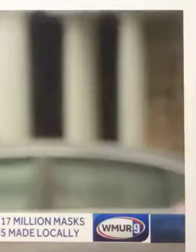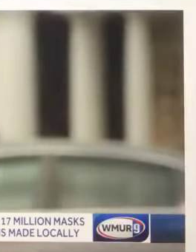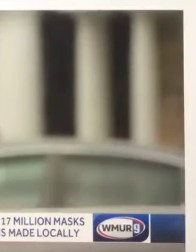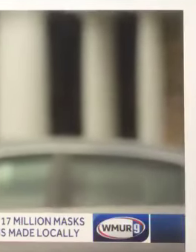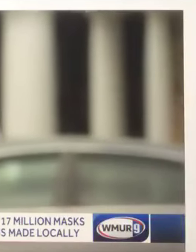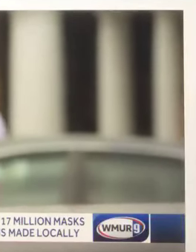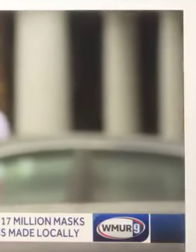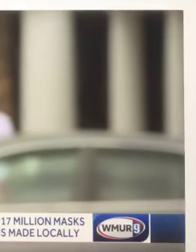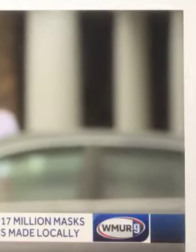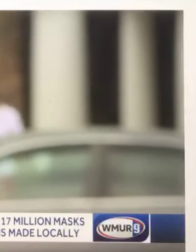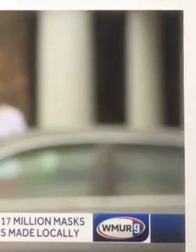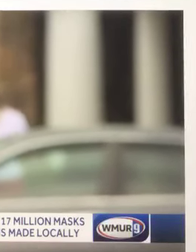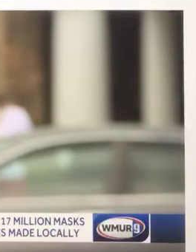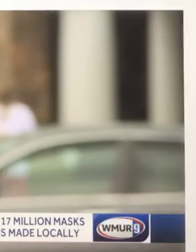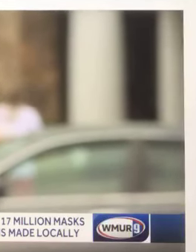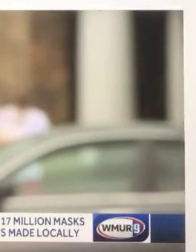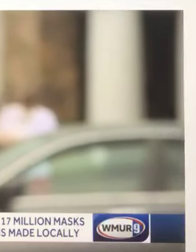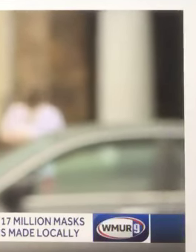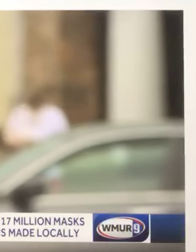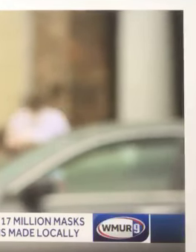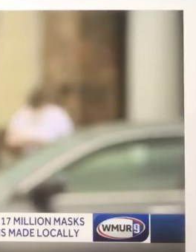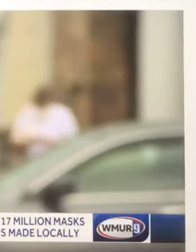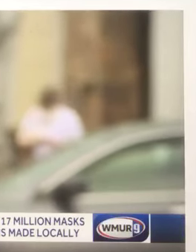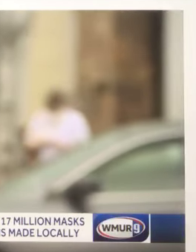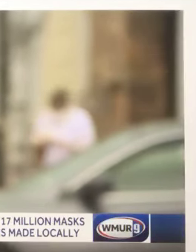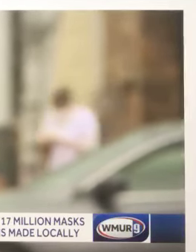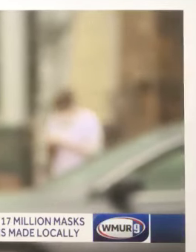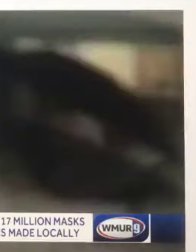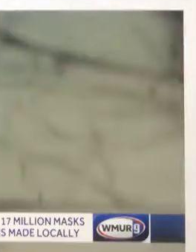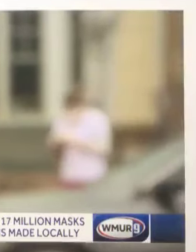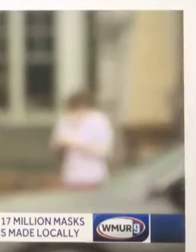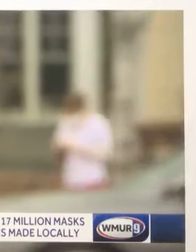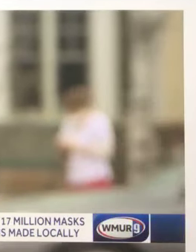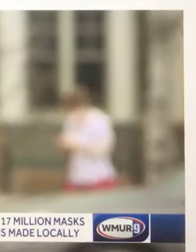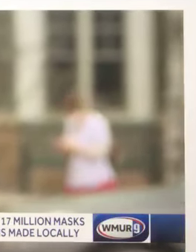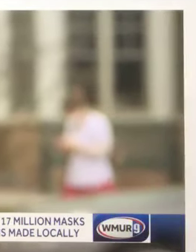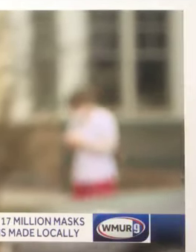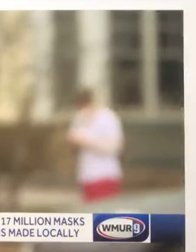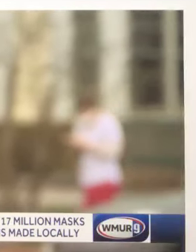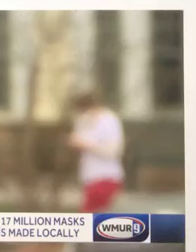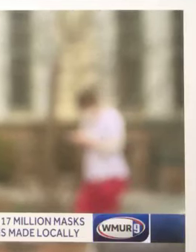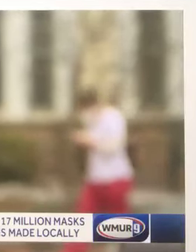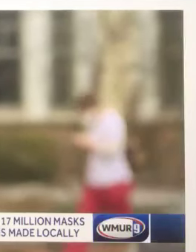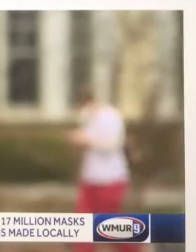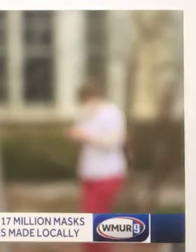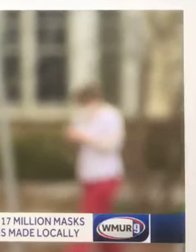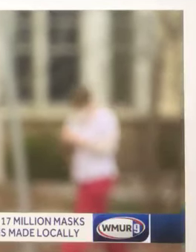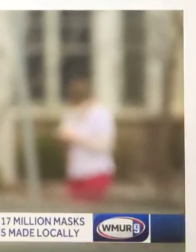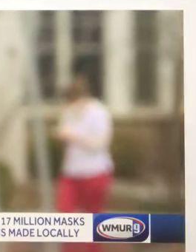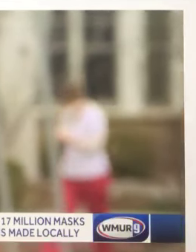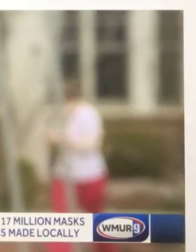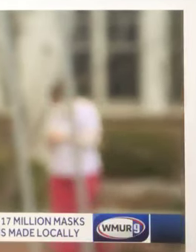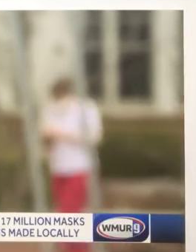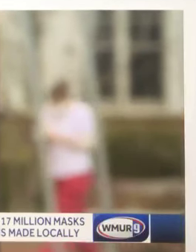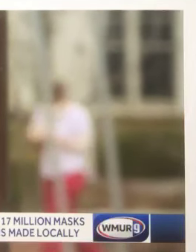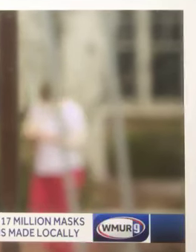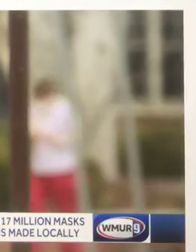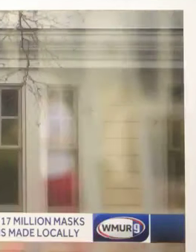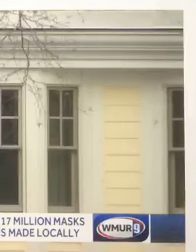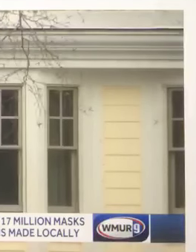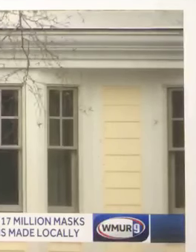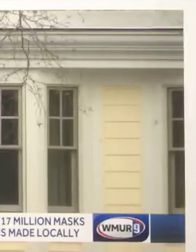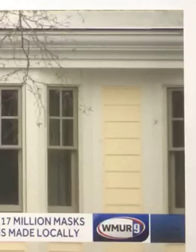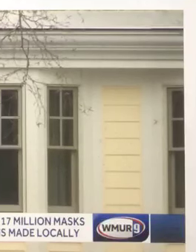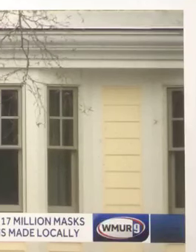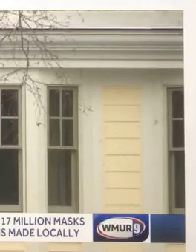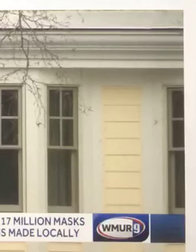2 weeks. The state is still trying to address a shortage of available workers at long-term care facilities. The extra $300 weekly stipend